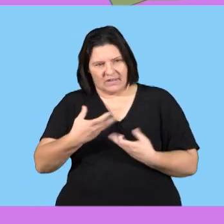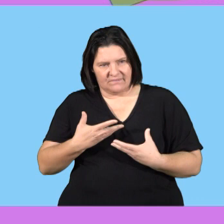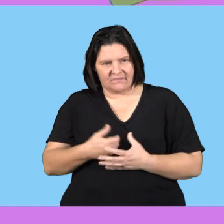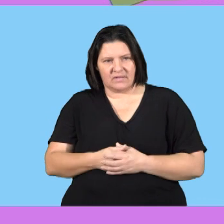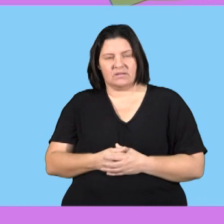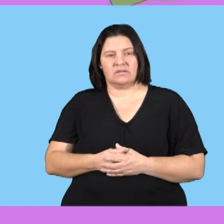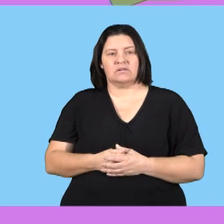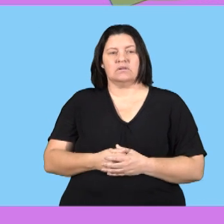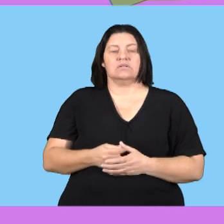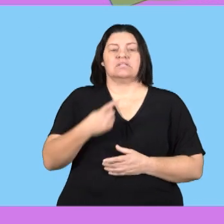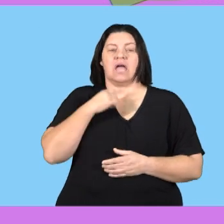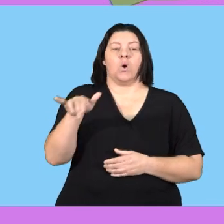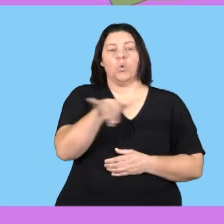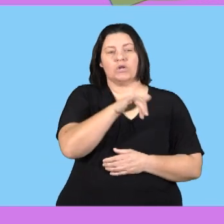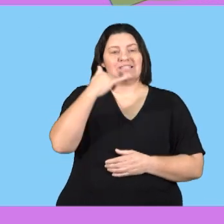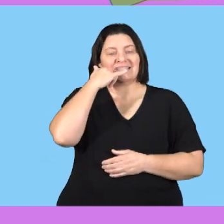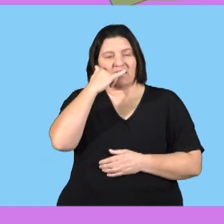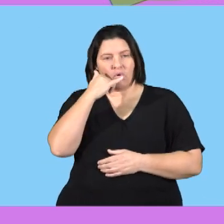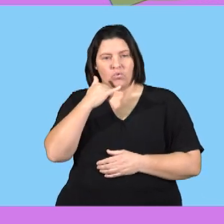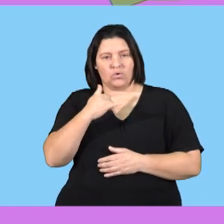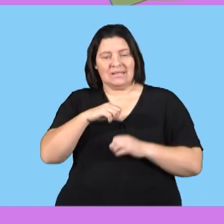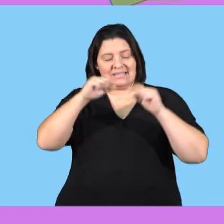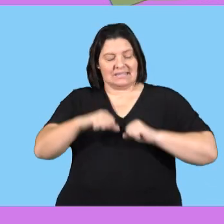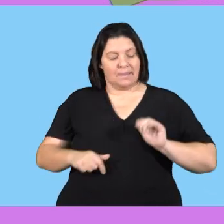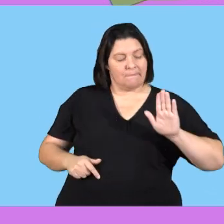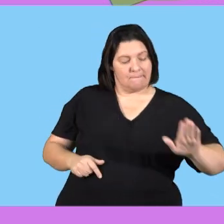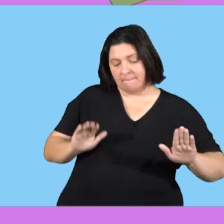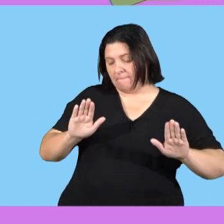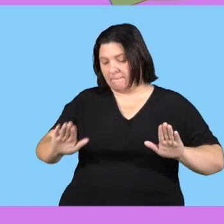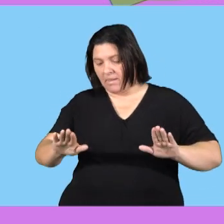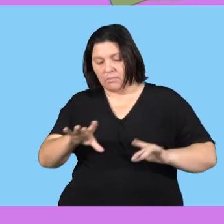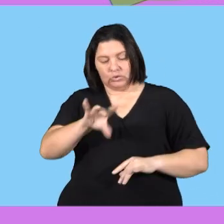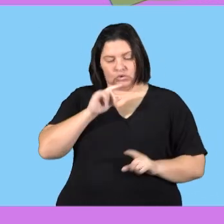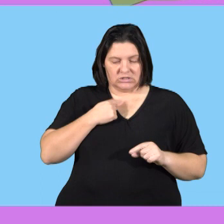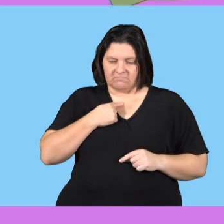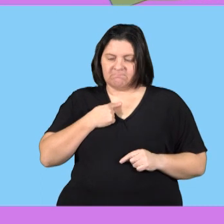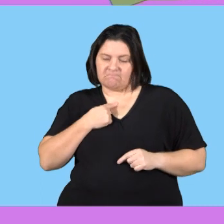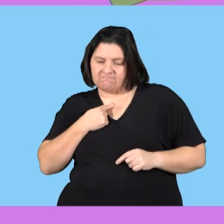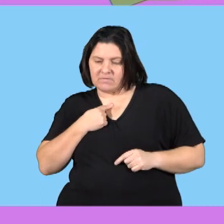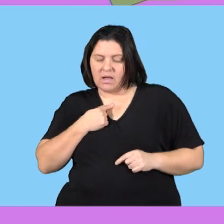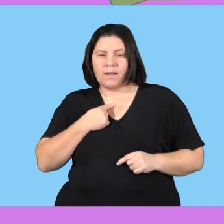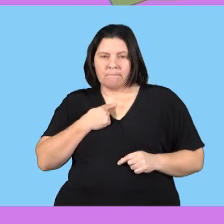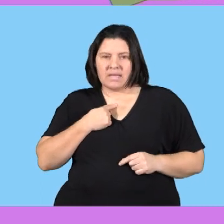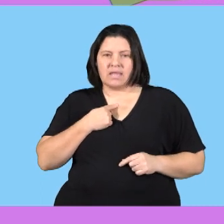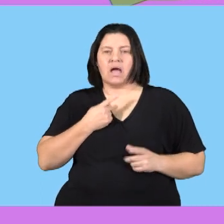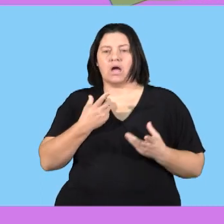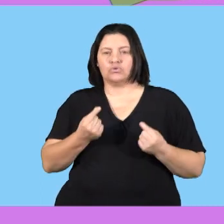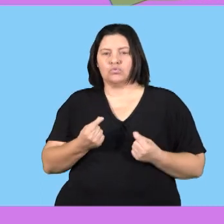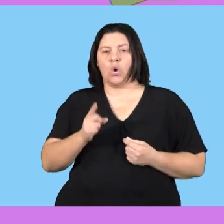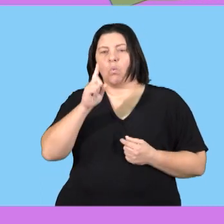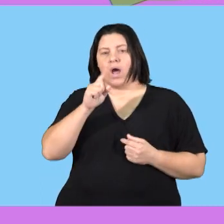given information as well. So it says, which cell phone tariff system should Jaden choose if he makes an average